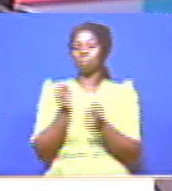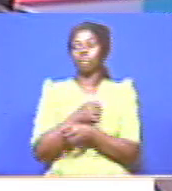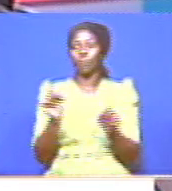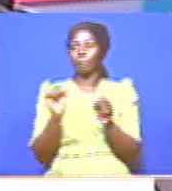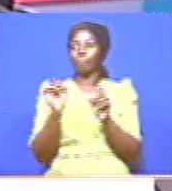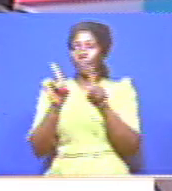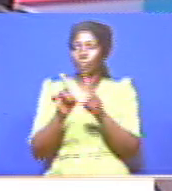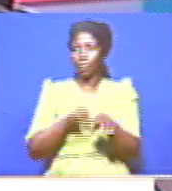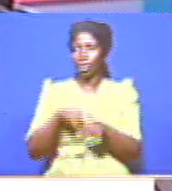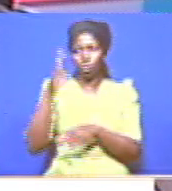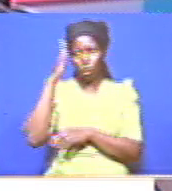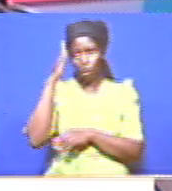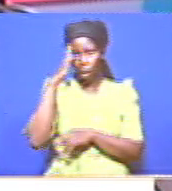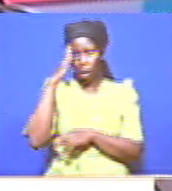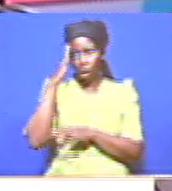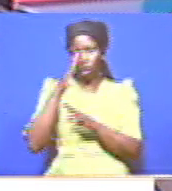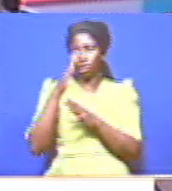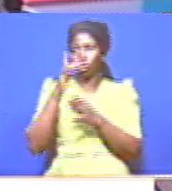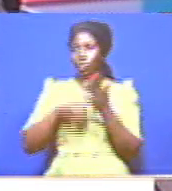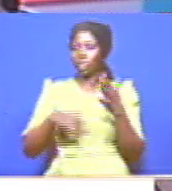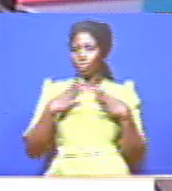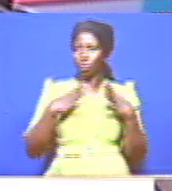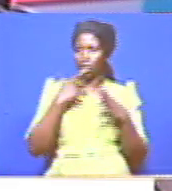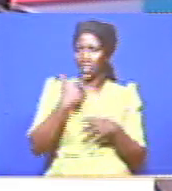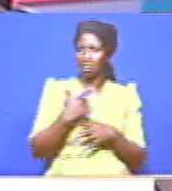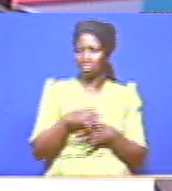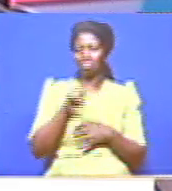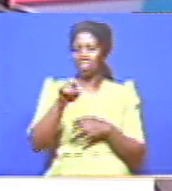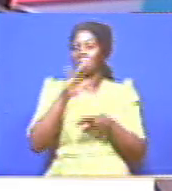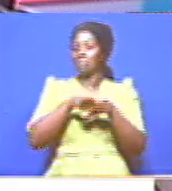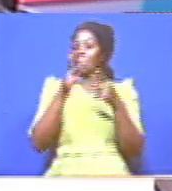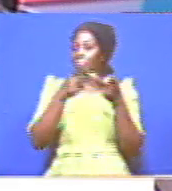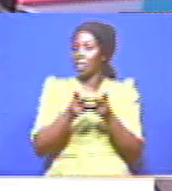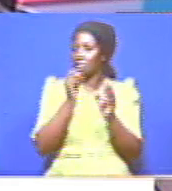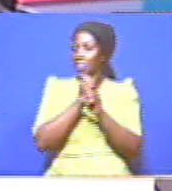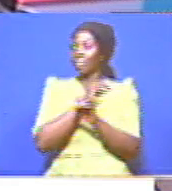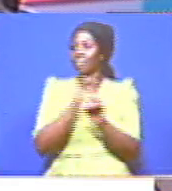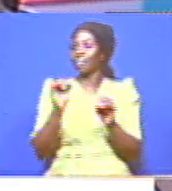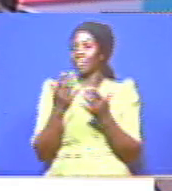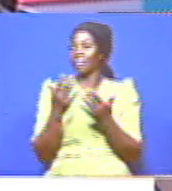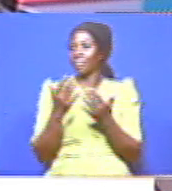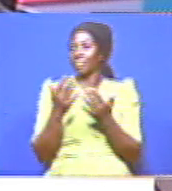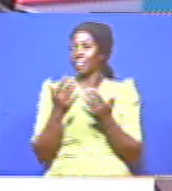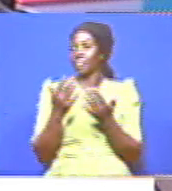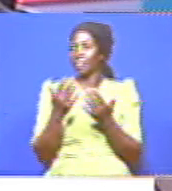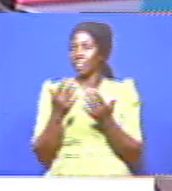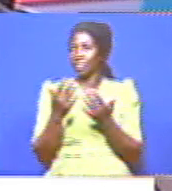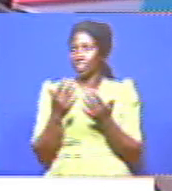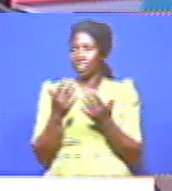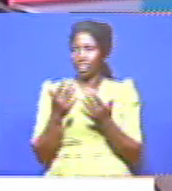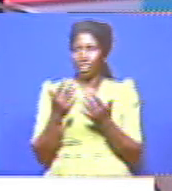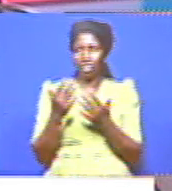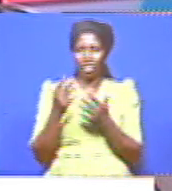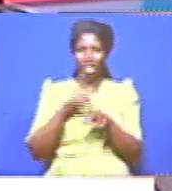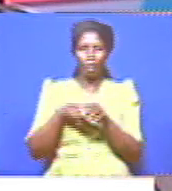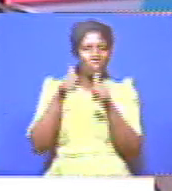time, of course, if other people say that it might not be a good place to work, mm-hmm. believe me, we advertise for every little job. Right. You see the number of Kenyans